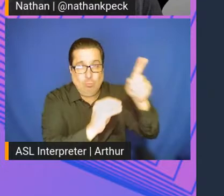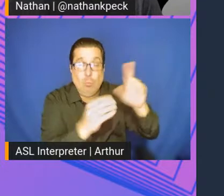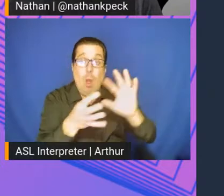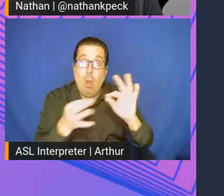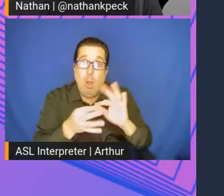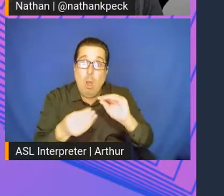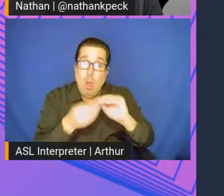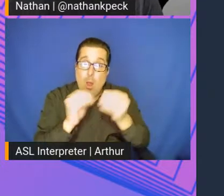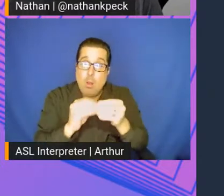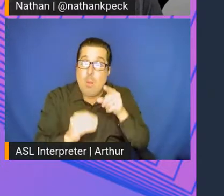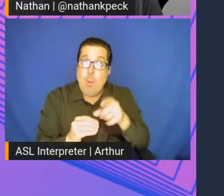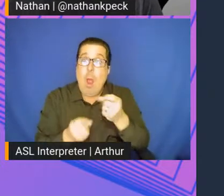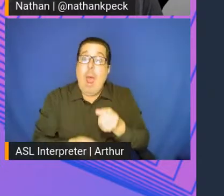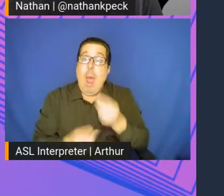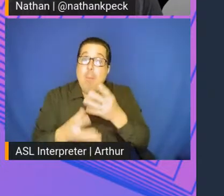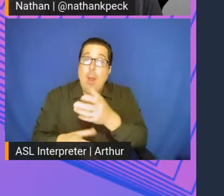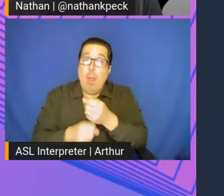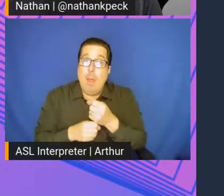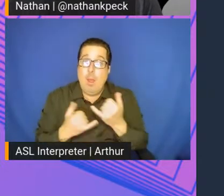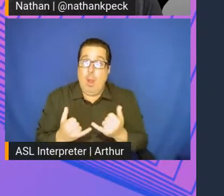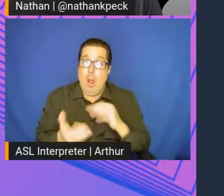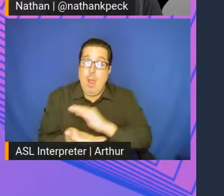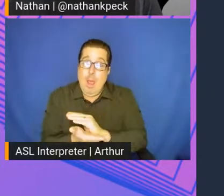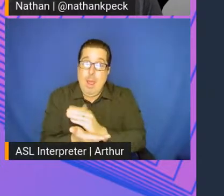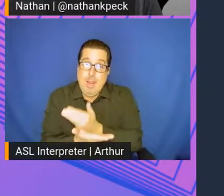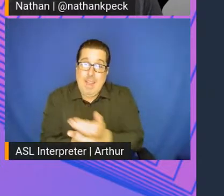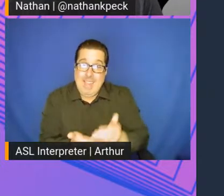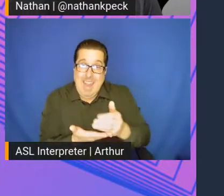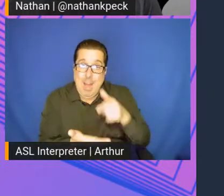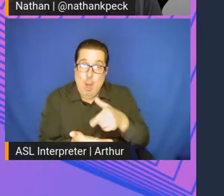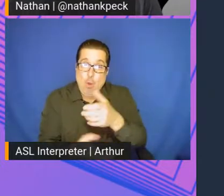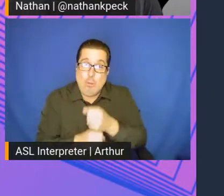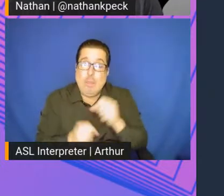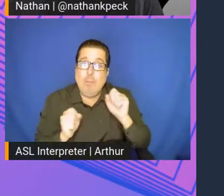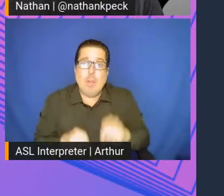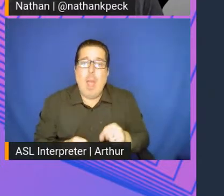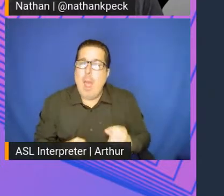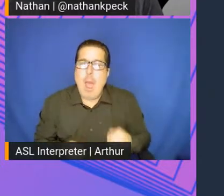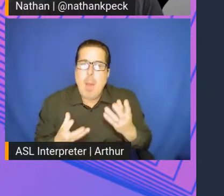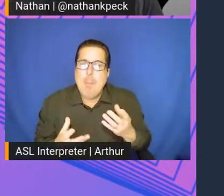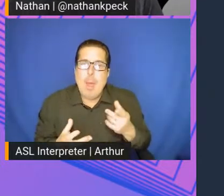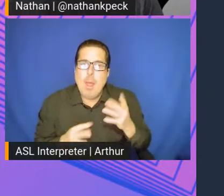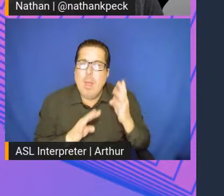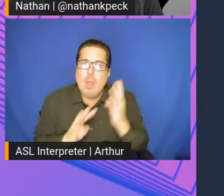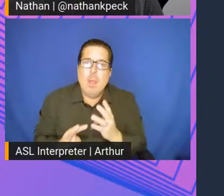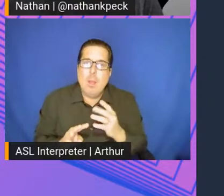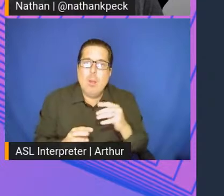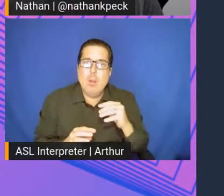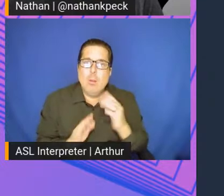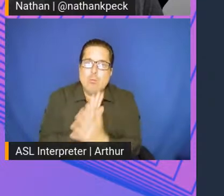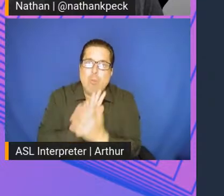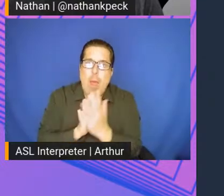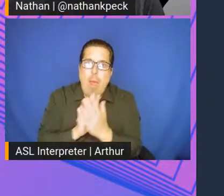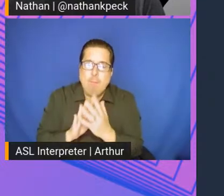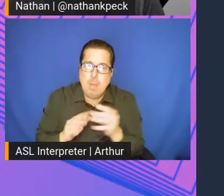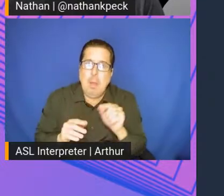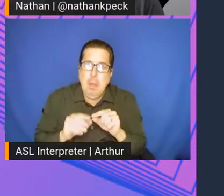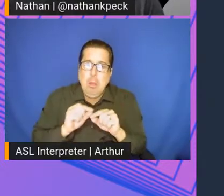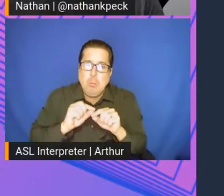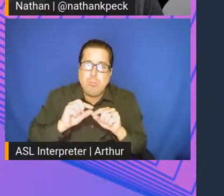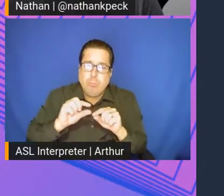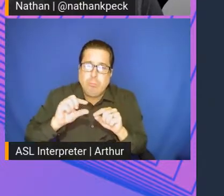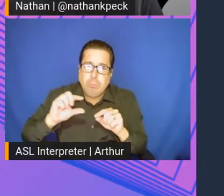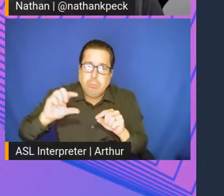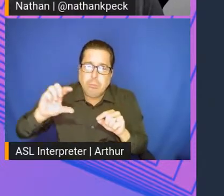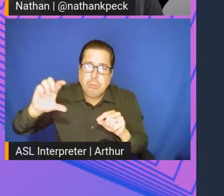it can receive. But what happens is over time, our traffic rises unbounded. It continues to rise up and to the right, which is a good problem